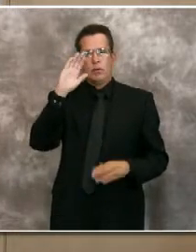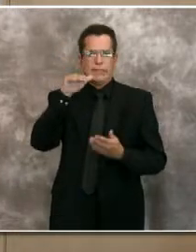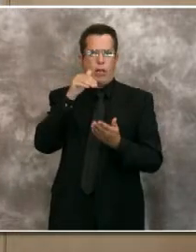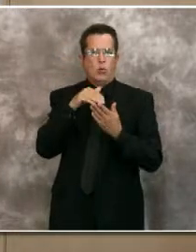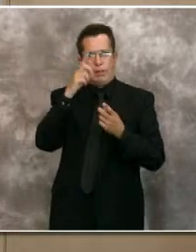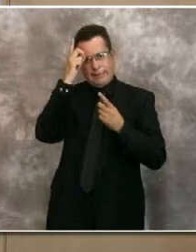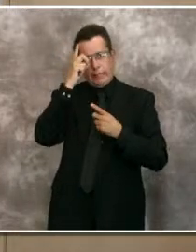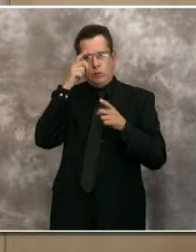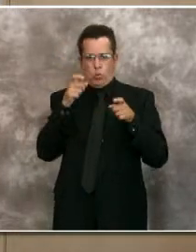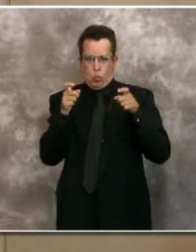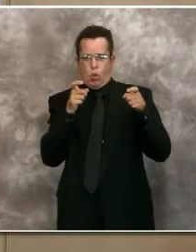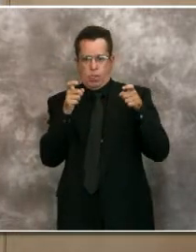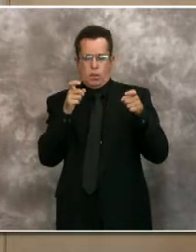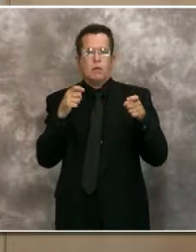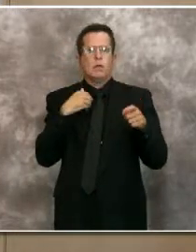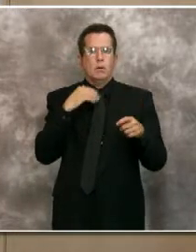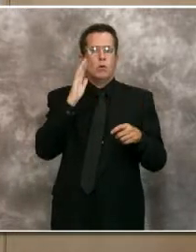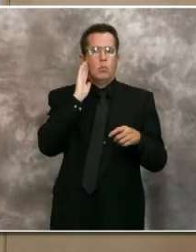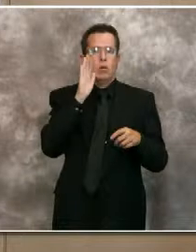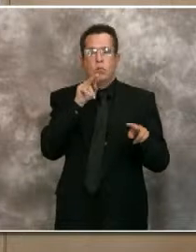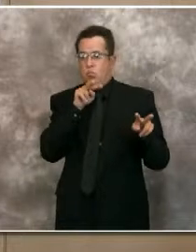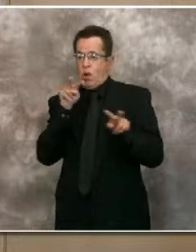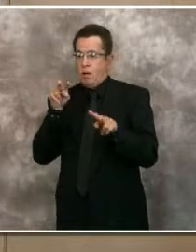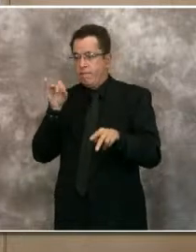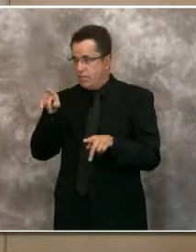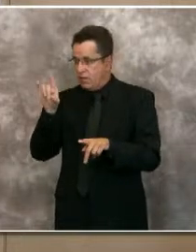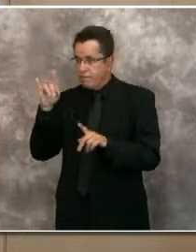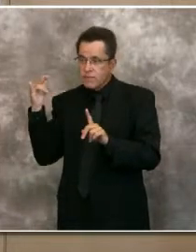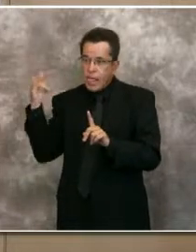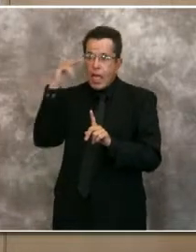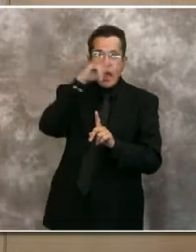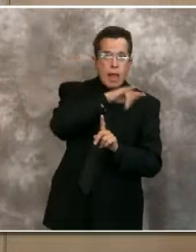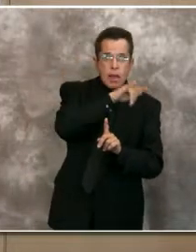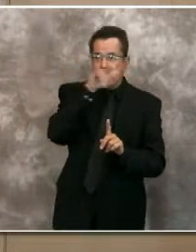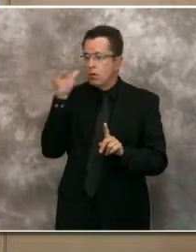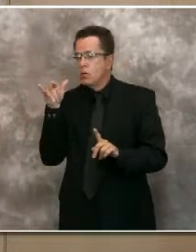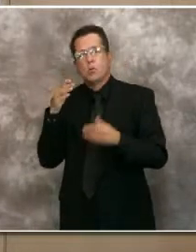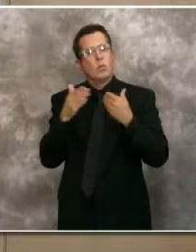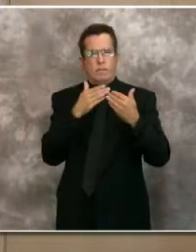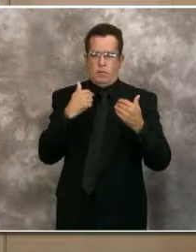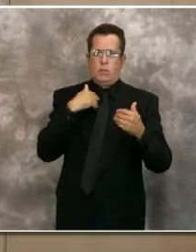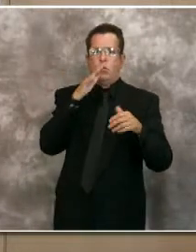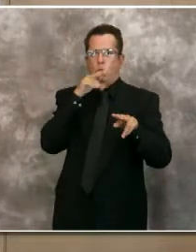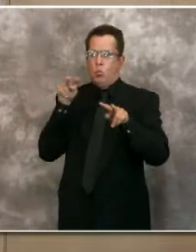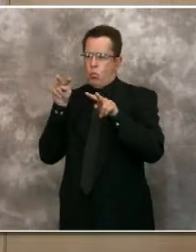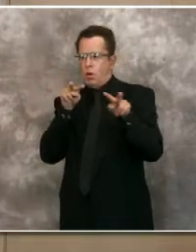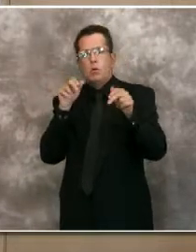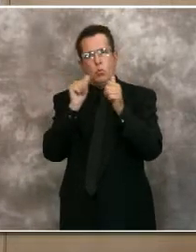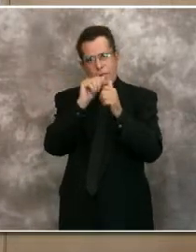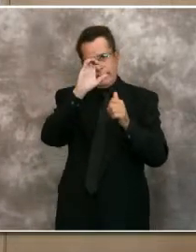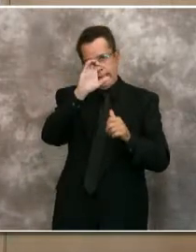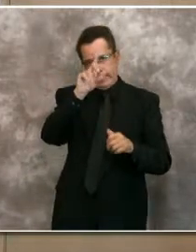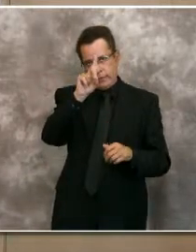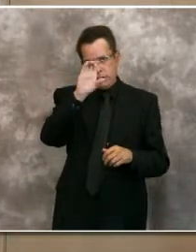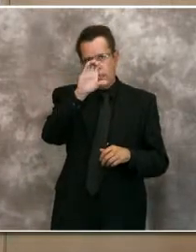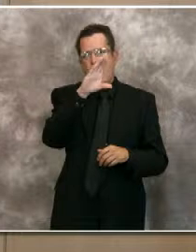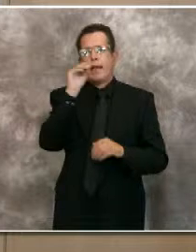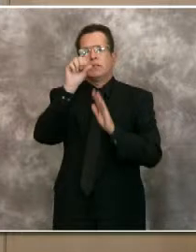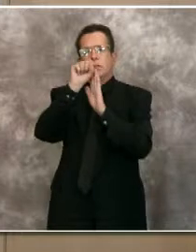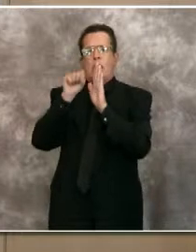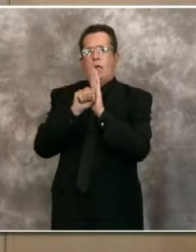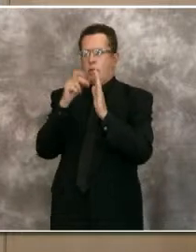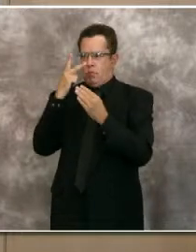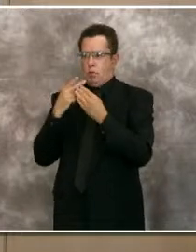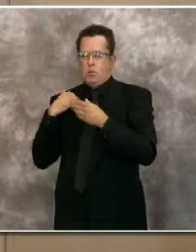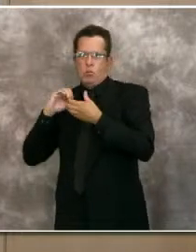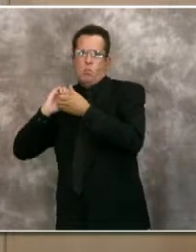individual utilize air travel. So we would work with both CDC and the state so that